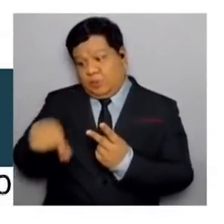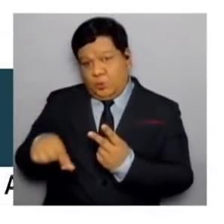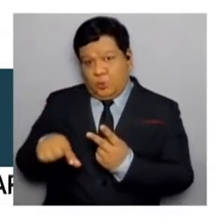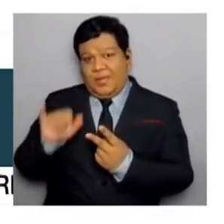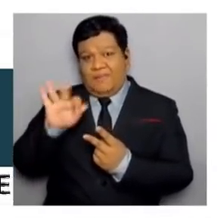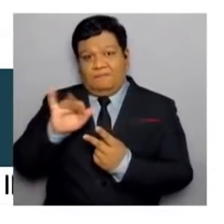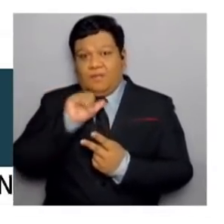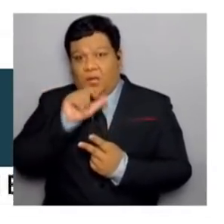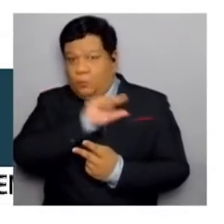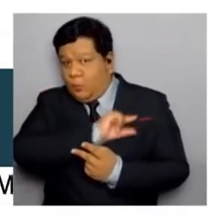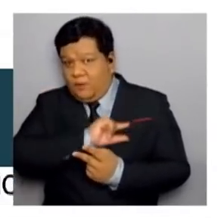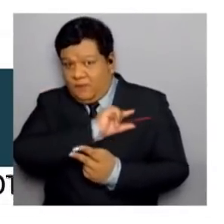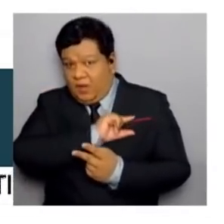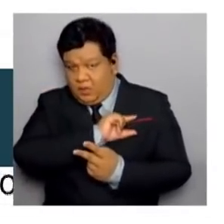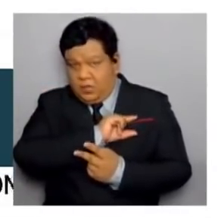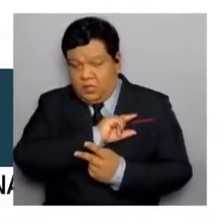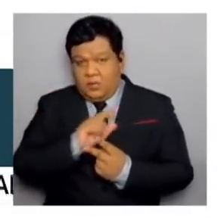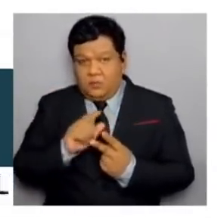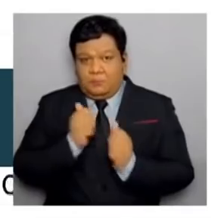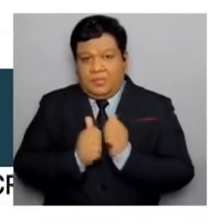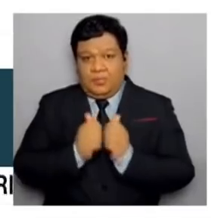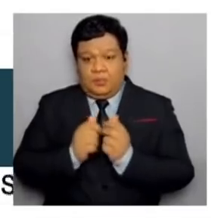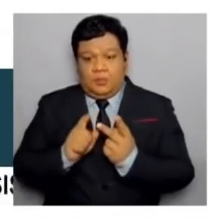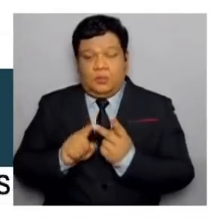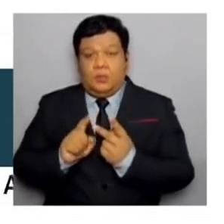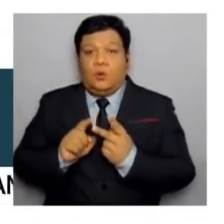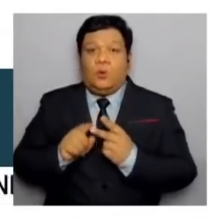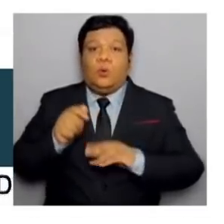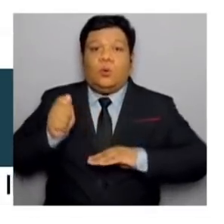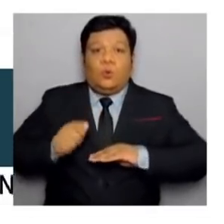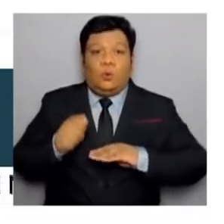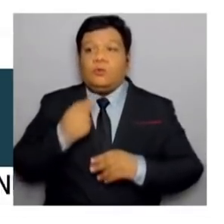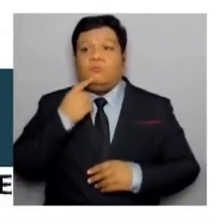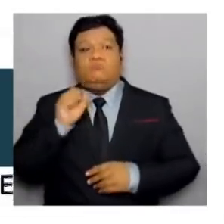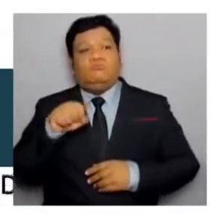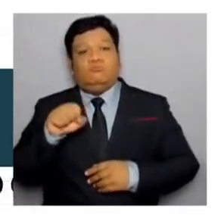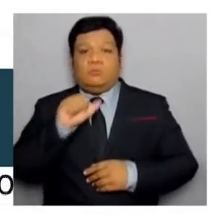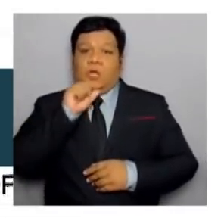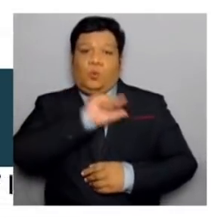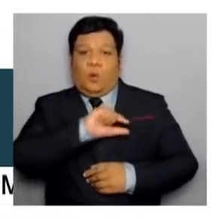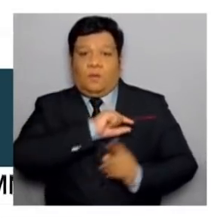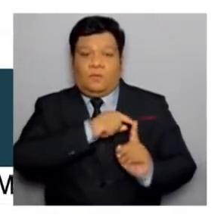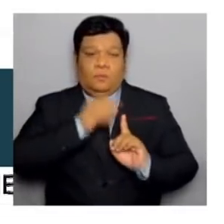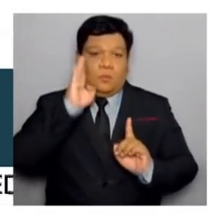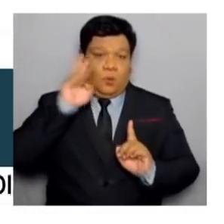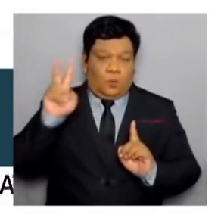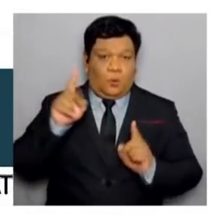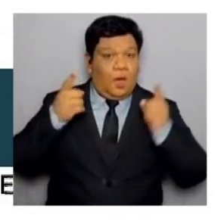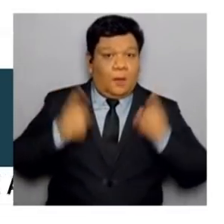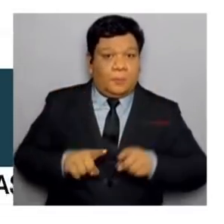yung disqualification case yung isustain ng Korte Suprema, what will happen po is that